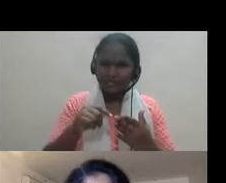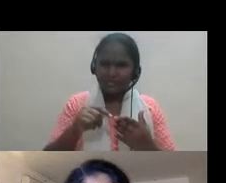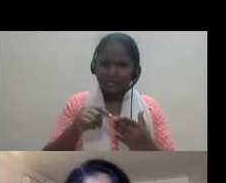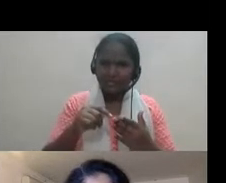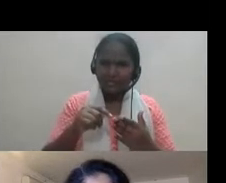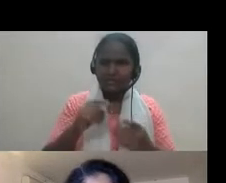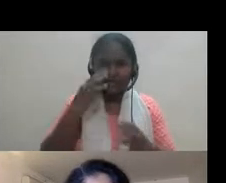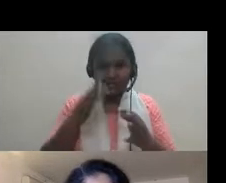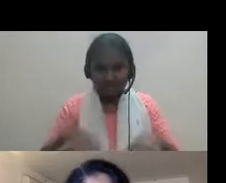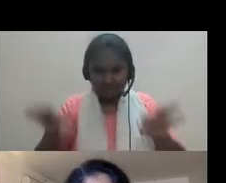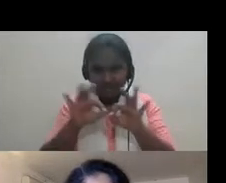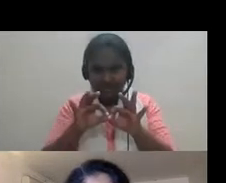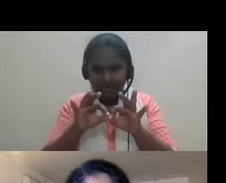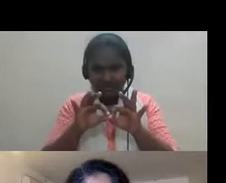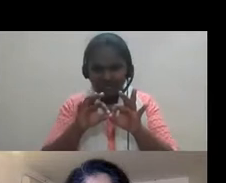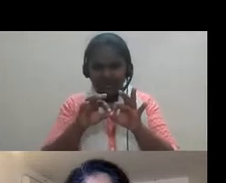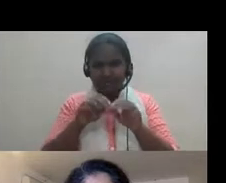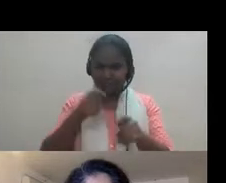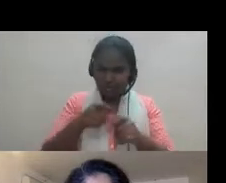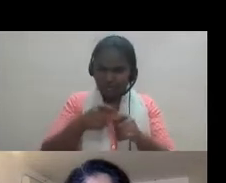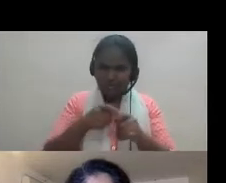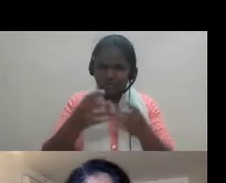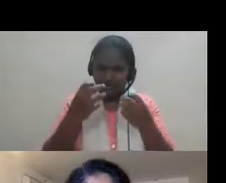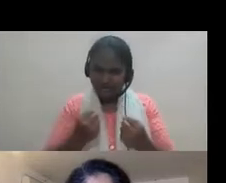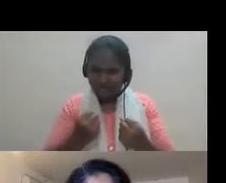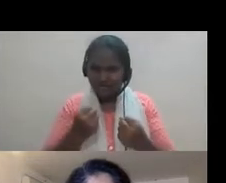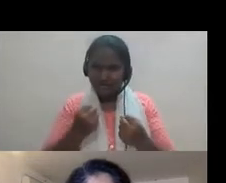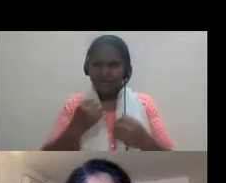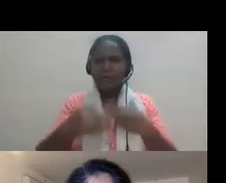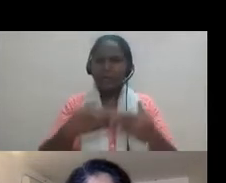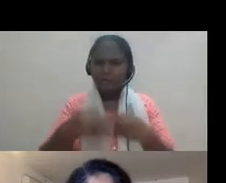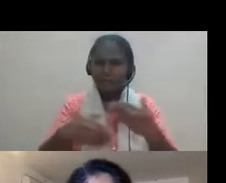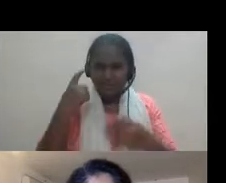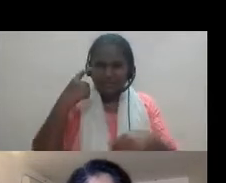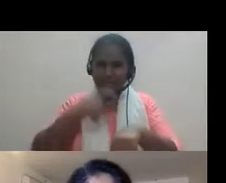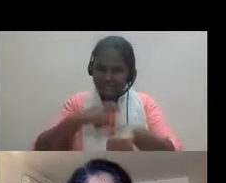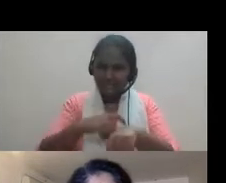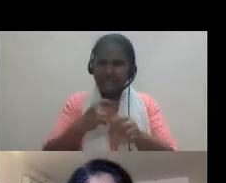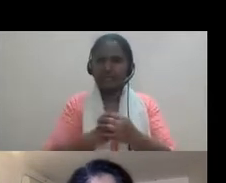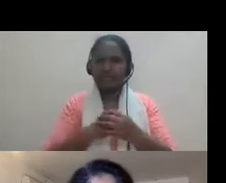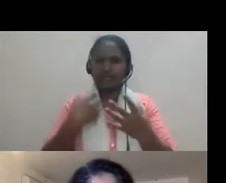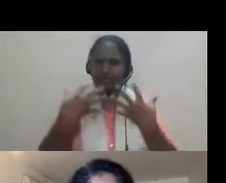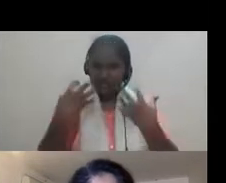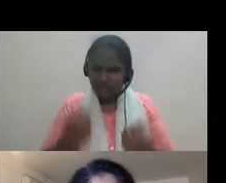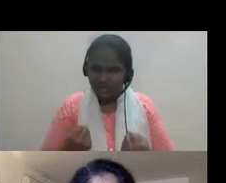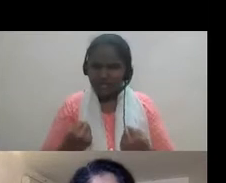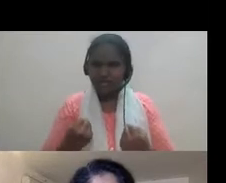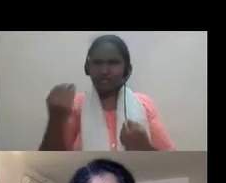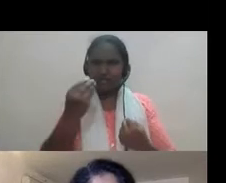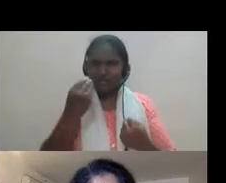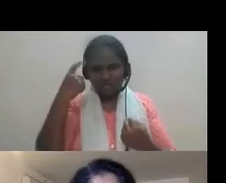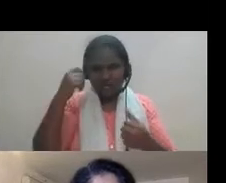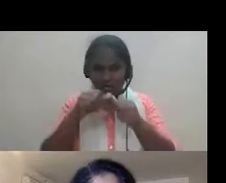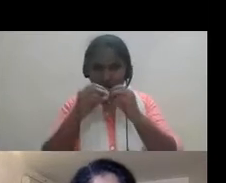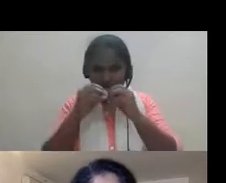it was an important work that had become a myth in time, and we had the honor to be able